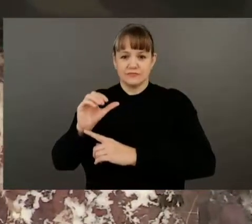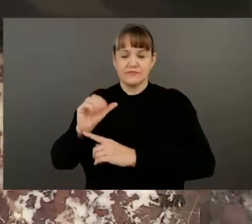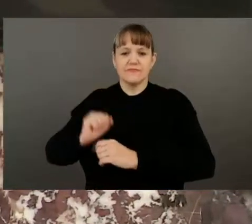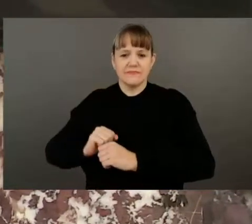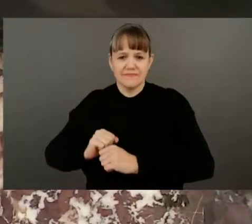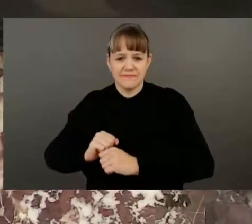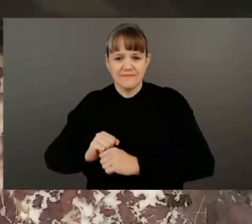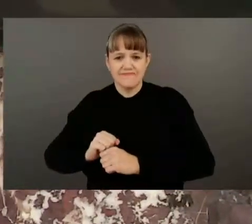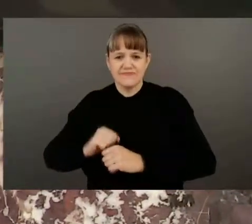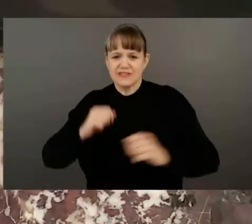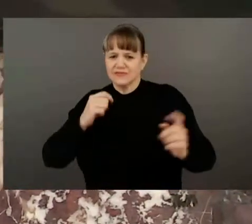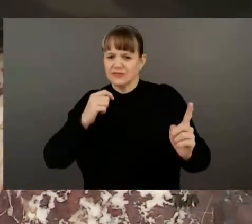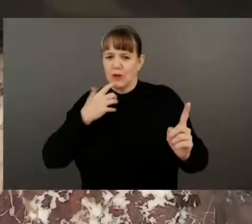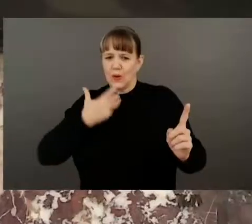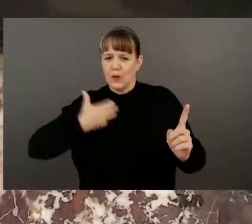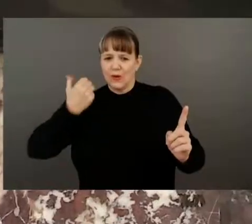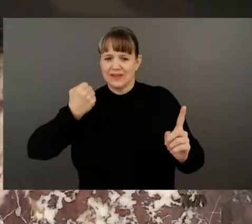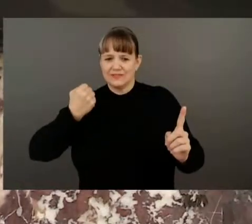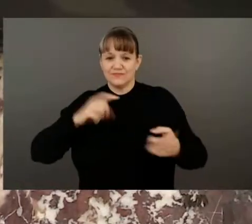me. I can't see her.